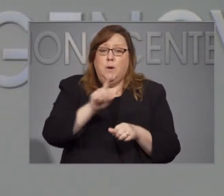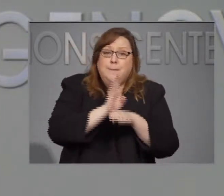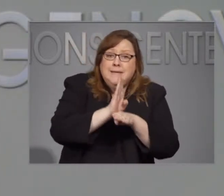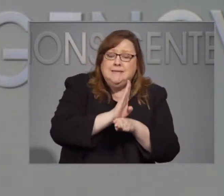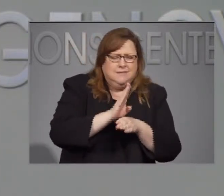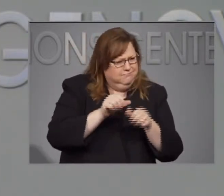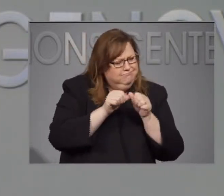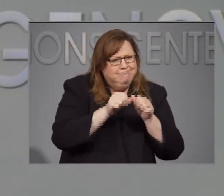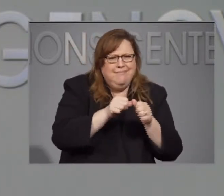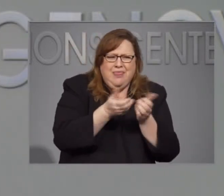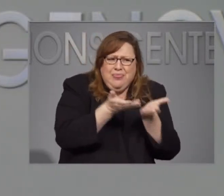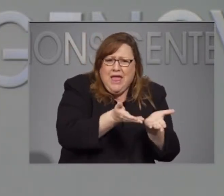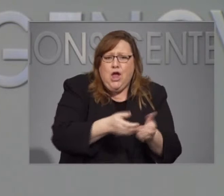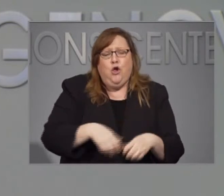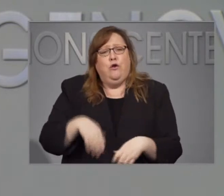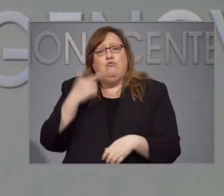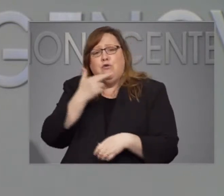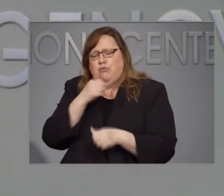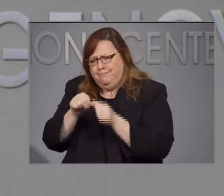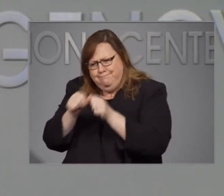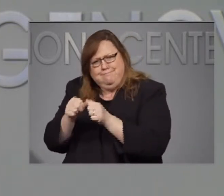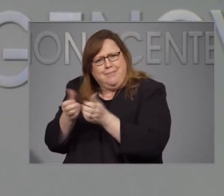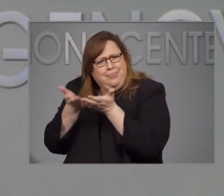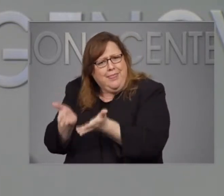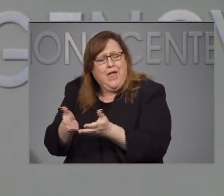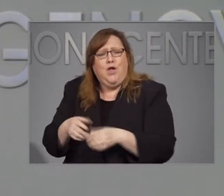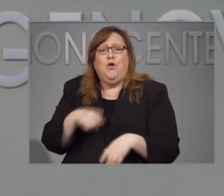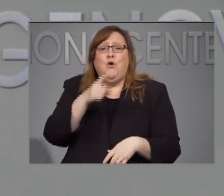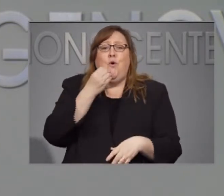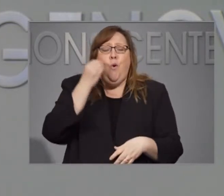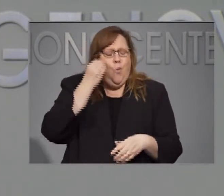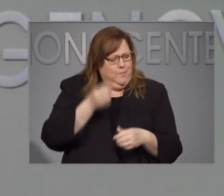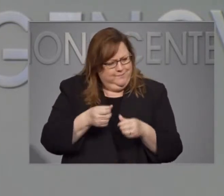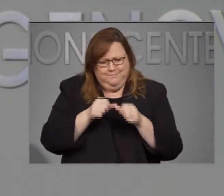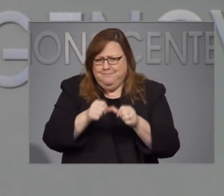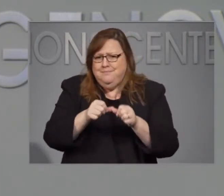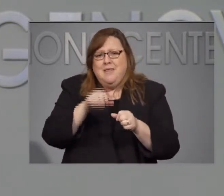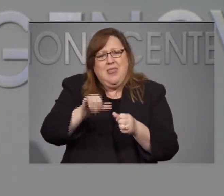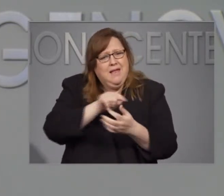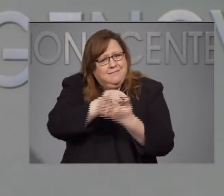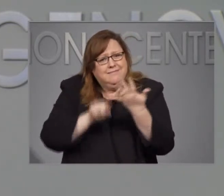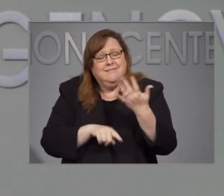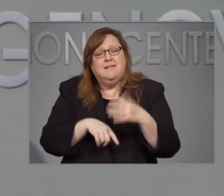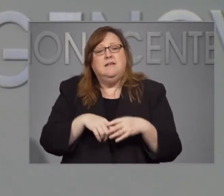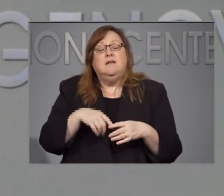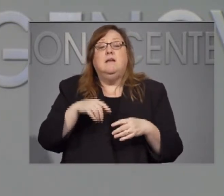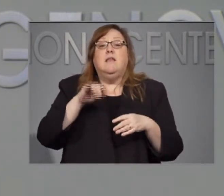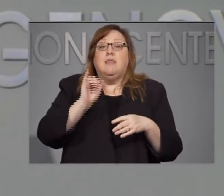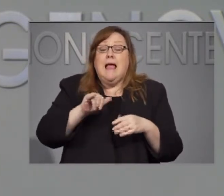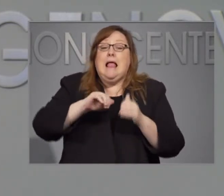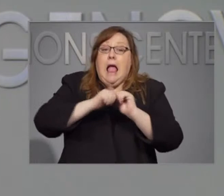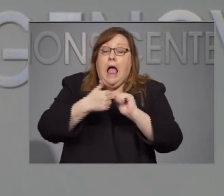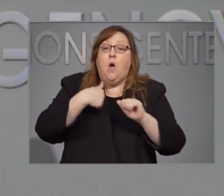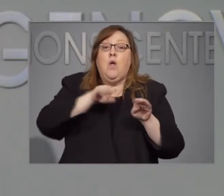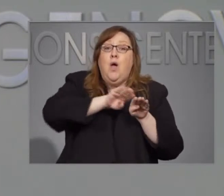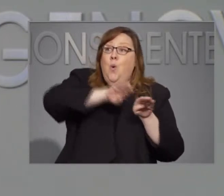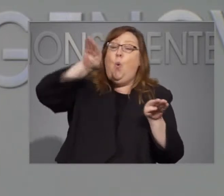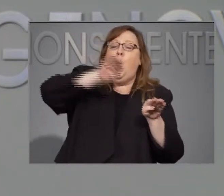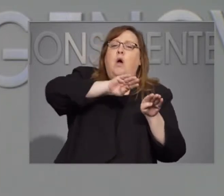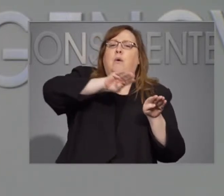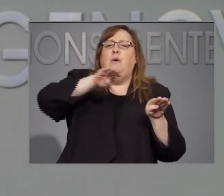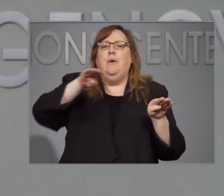now, today, that are going to help us slow the spread of the virus and not overwhelm the healthcare system, so that we see that